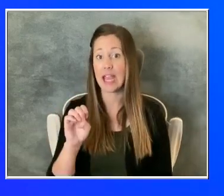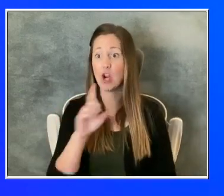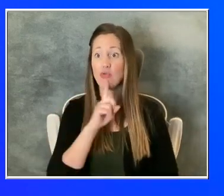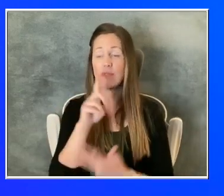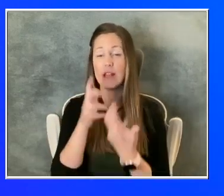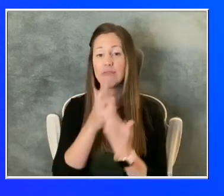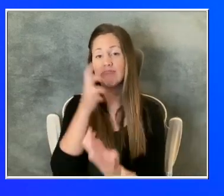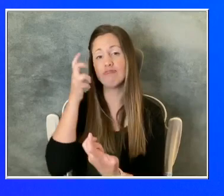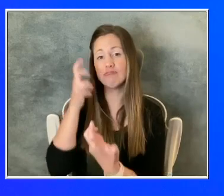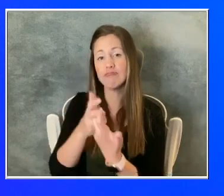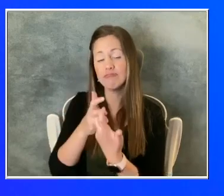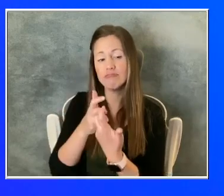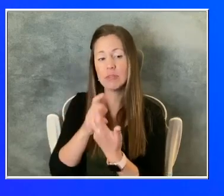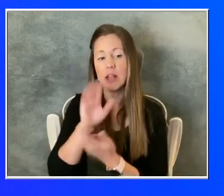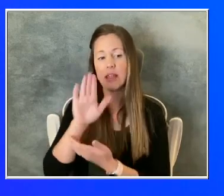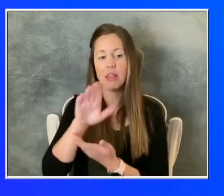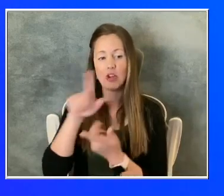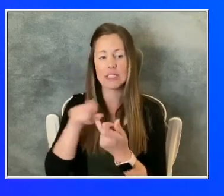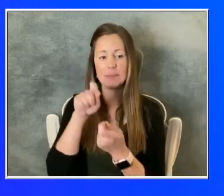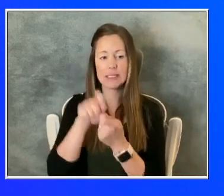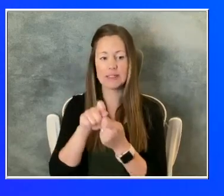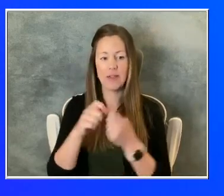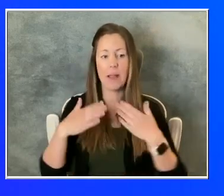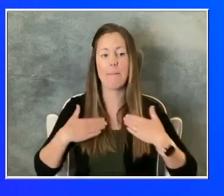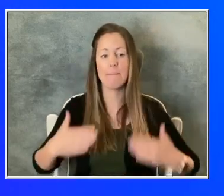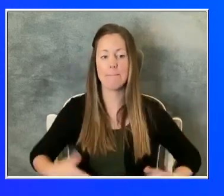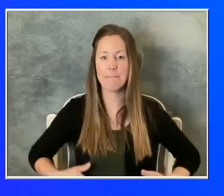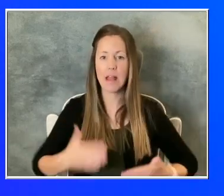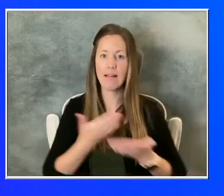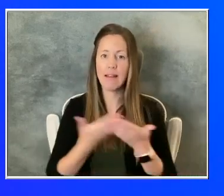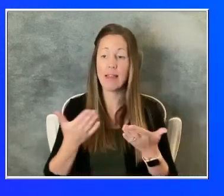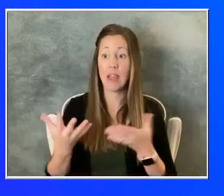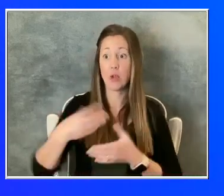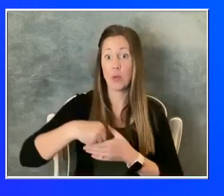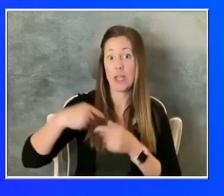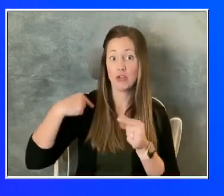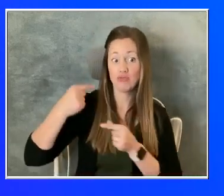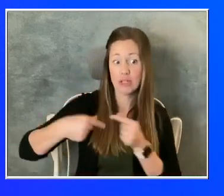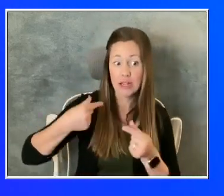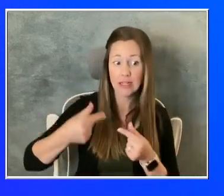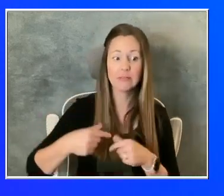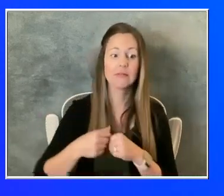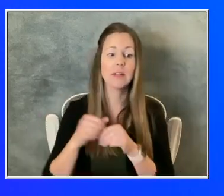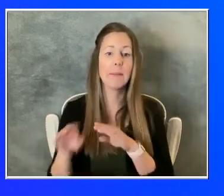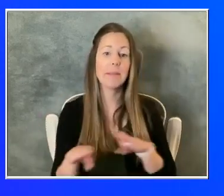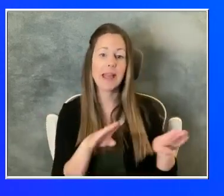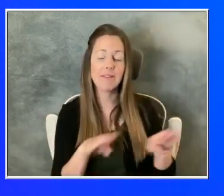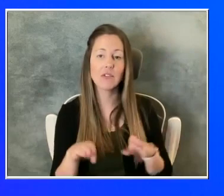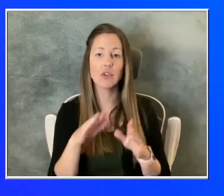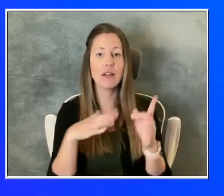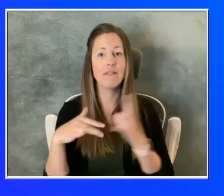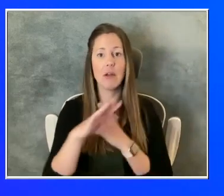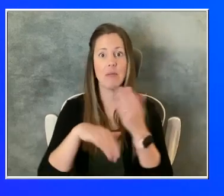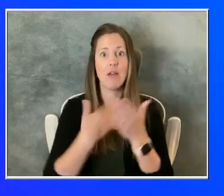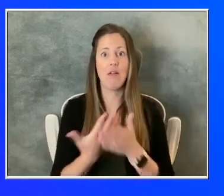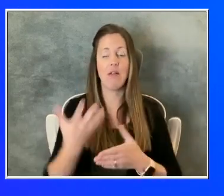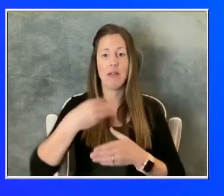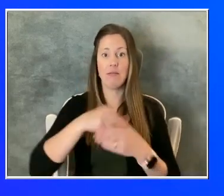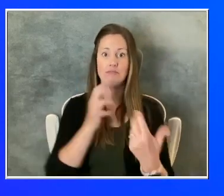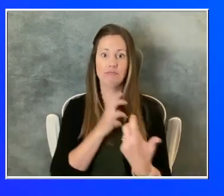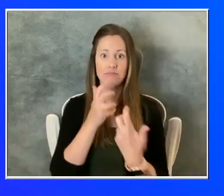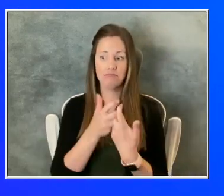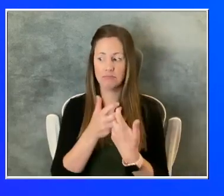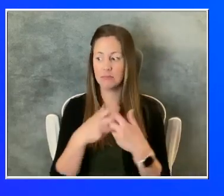specific biologic factors, including genetic factors, behavioral factors, environmental factors, and other